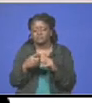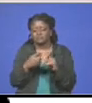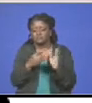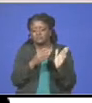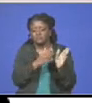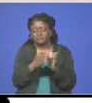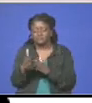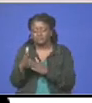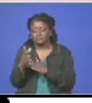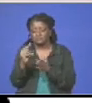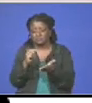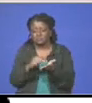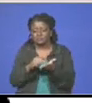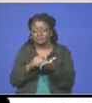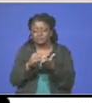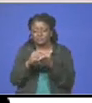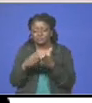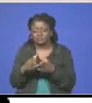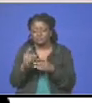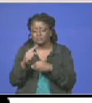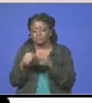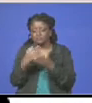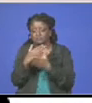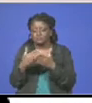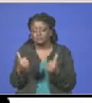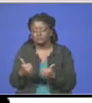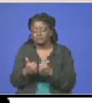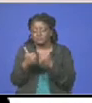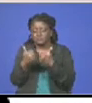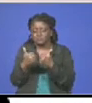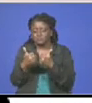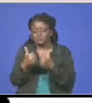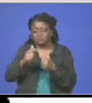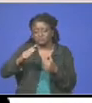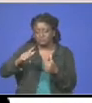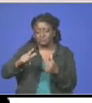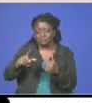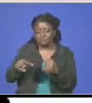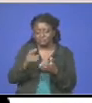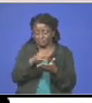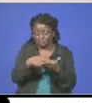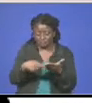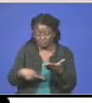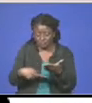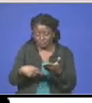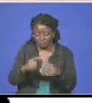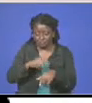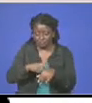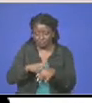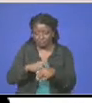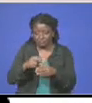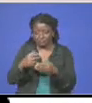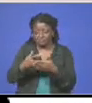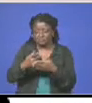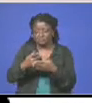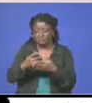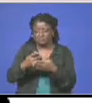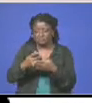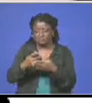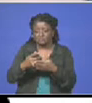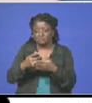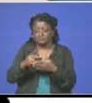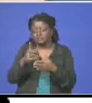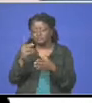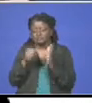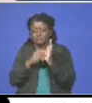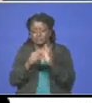to the registration period, the late registration, the add and the drop. And so they're actually going to be doing sessions today with the students, showing them how to do